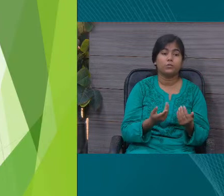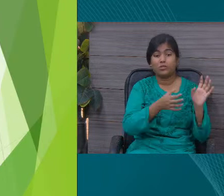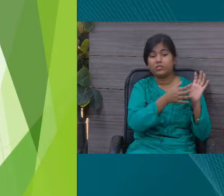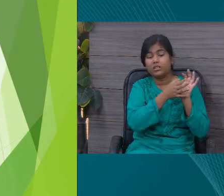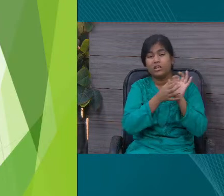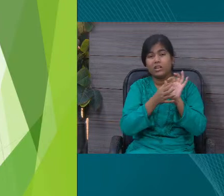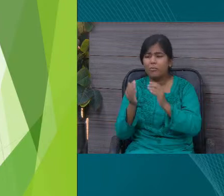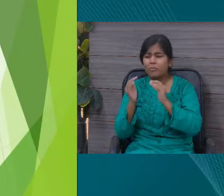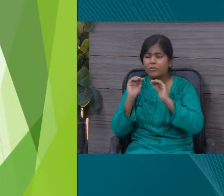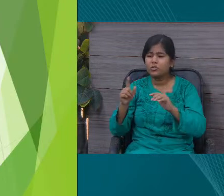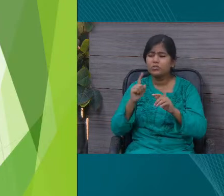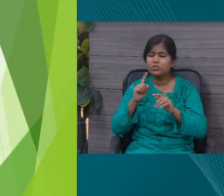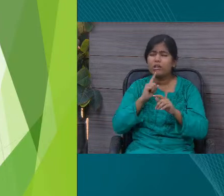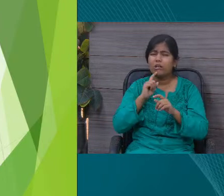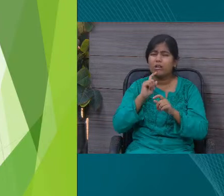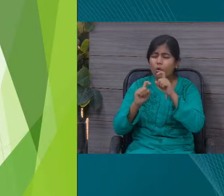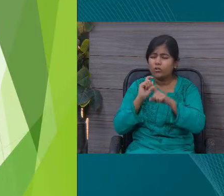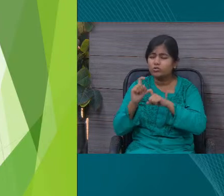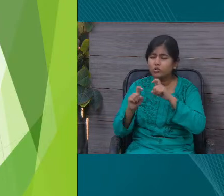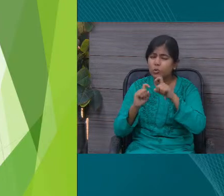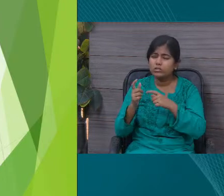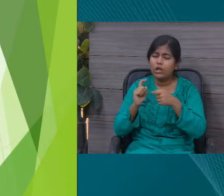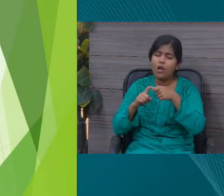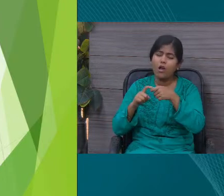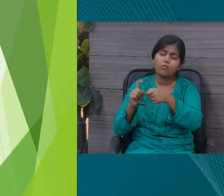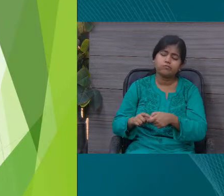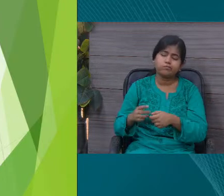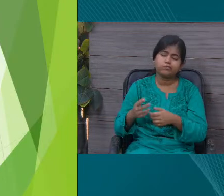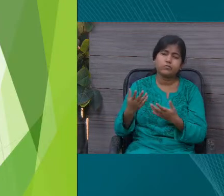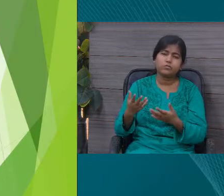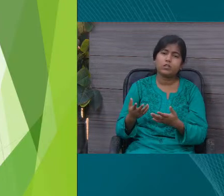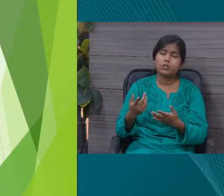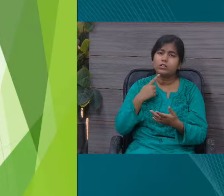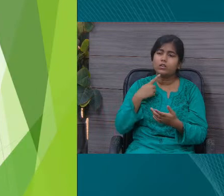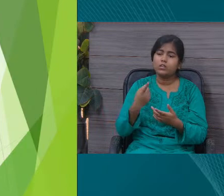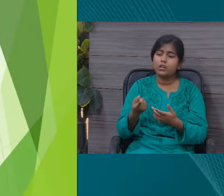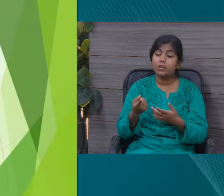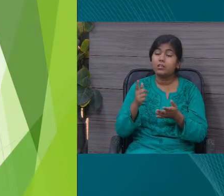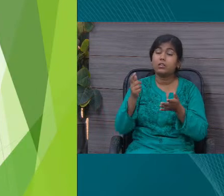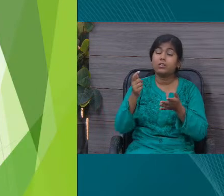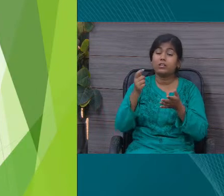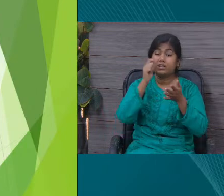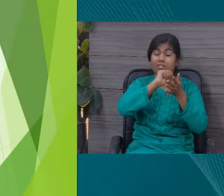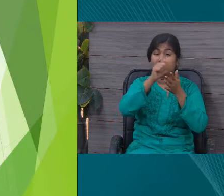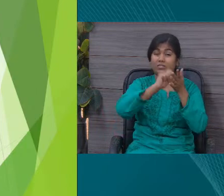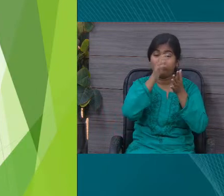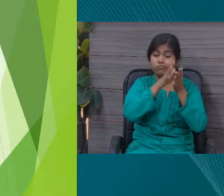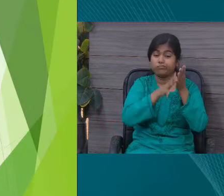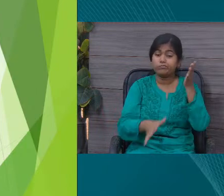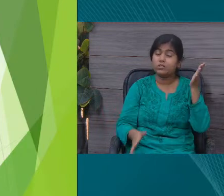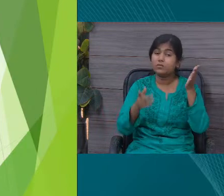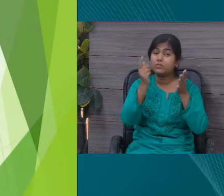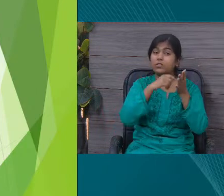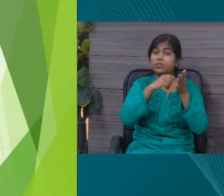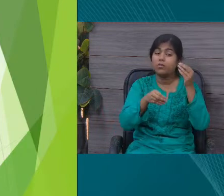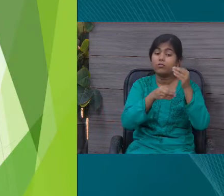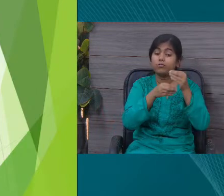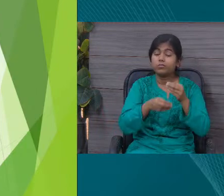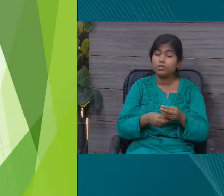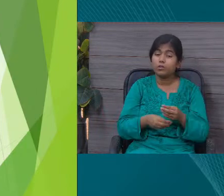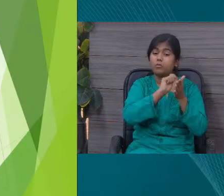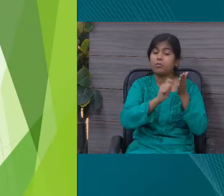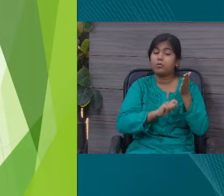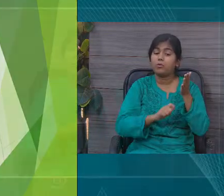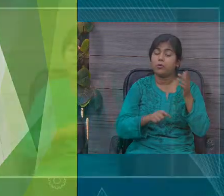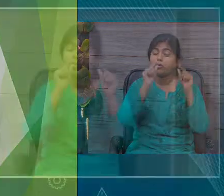exam purposes, the child will remember as to what exactly has to be written in a long answer. Okay, that's great.